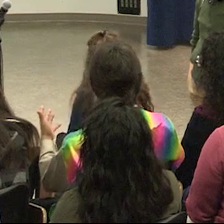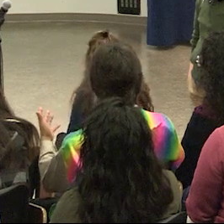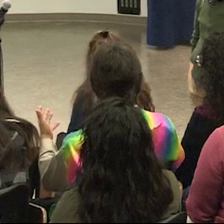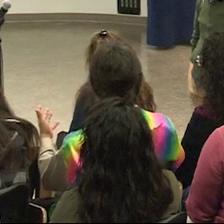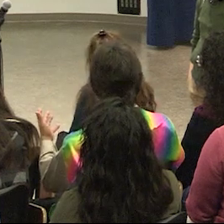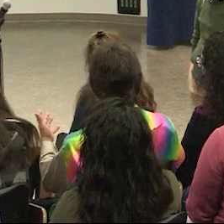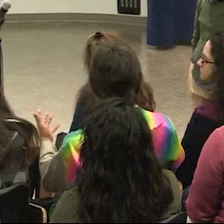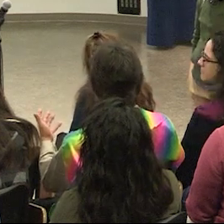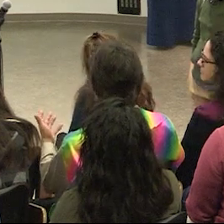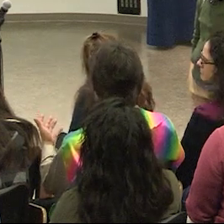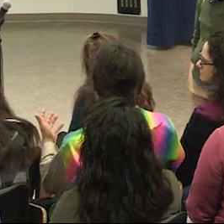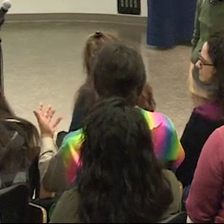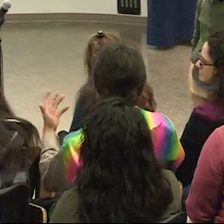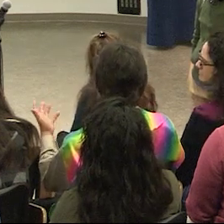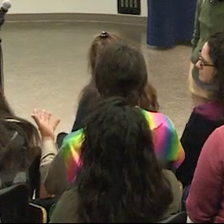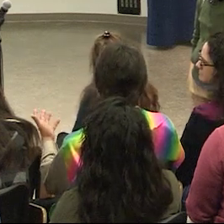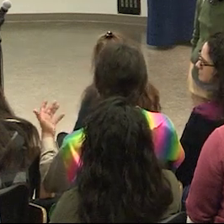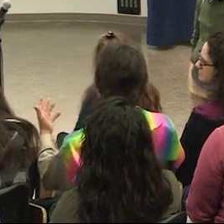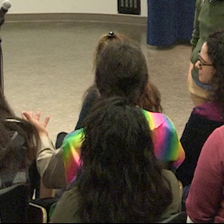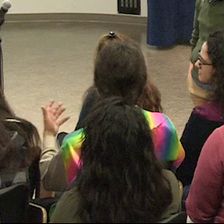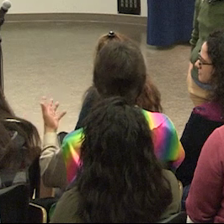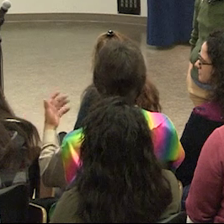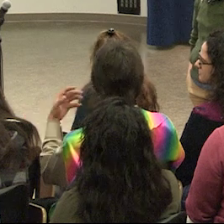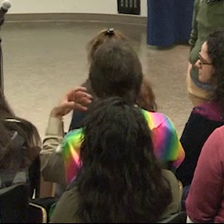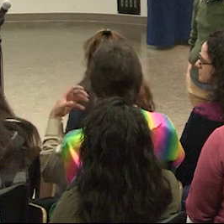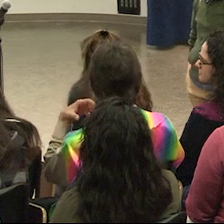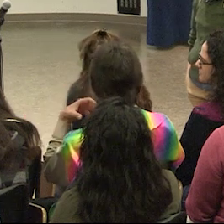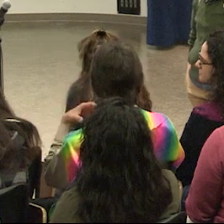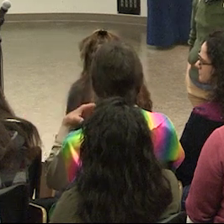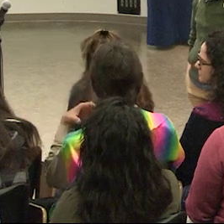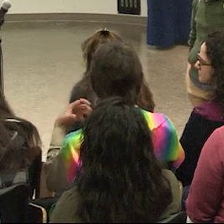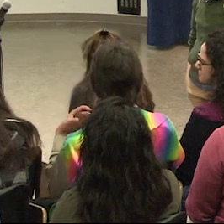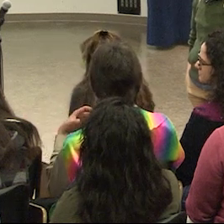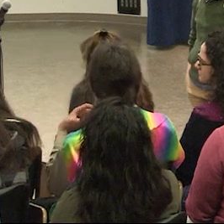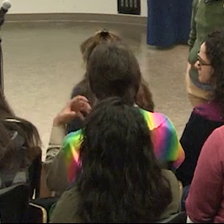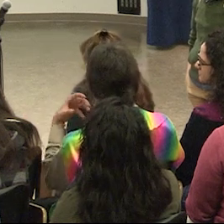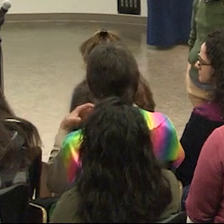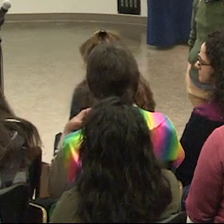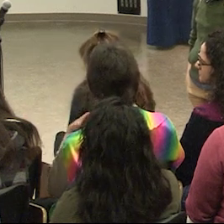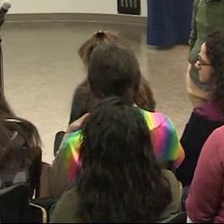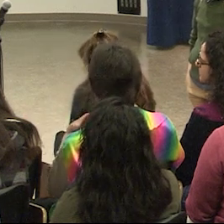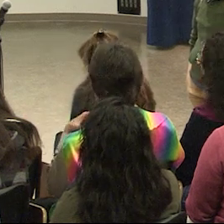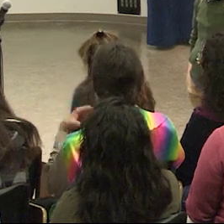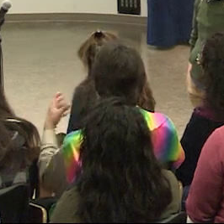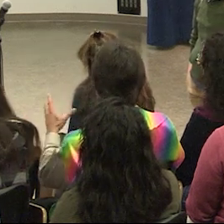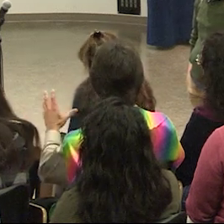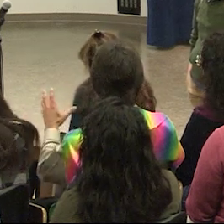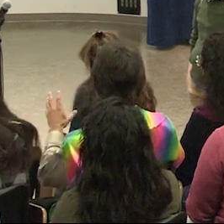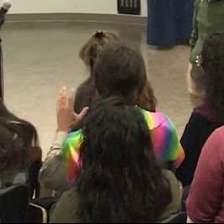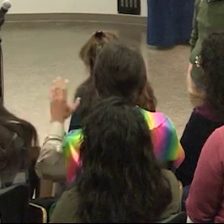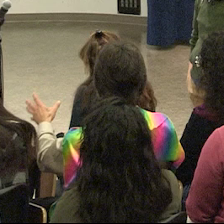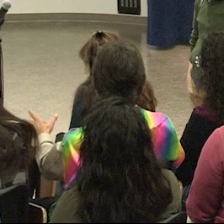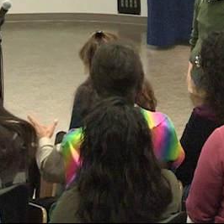on somebody that may or may not exist, but it's in your own definitional biasness that, you know, like there has